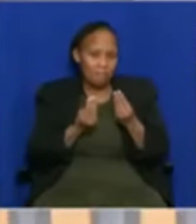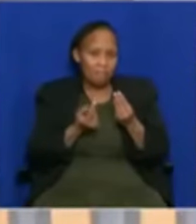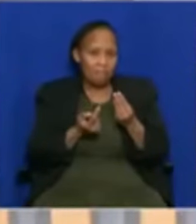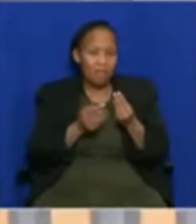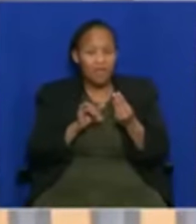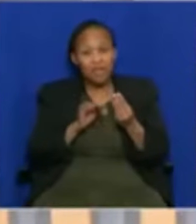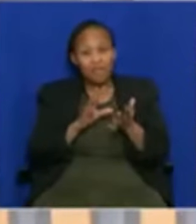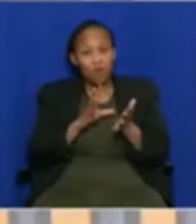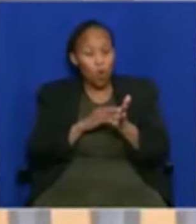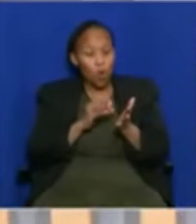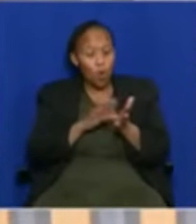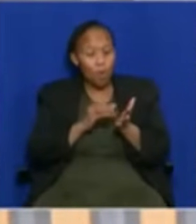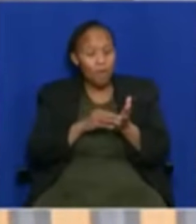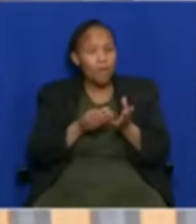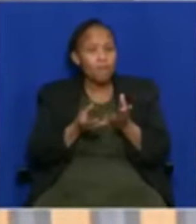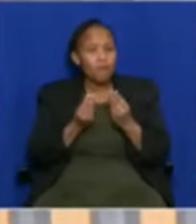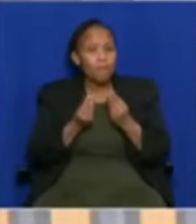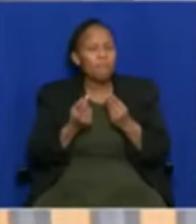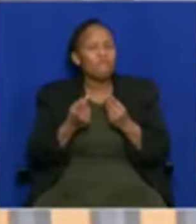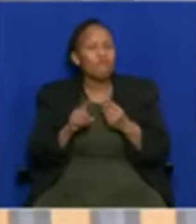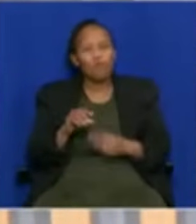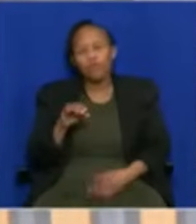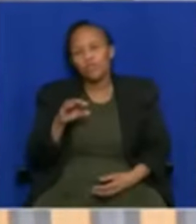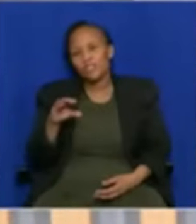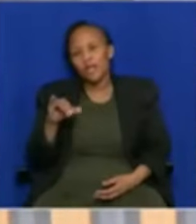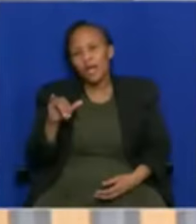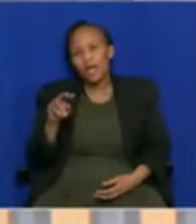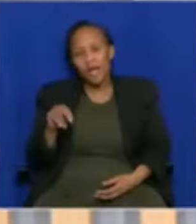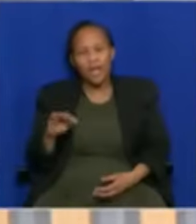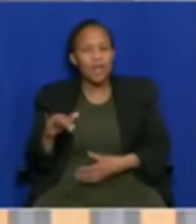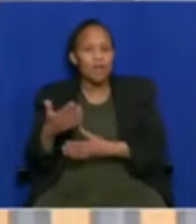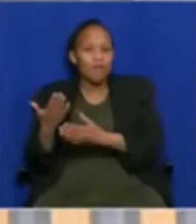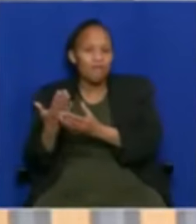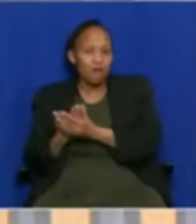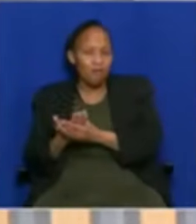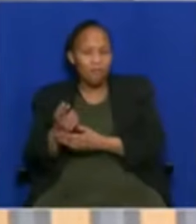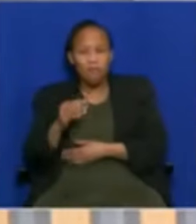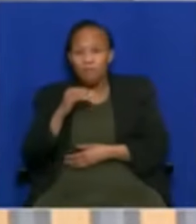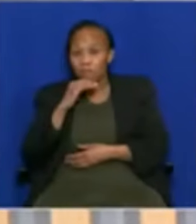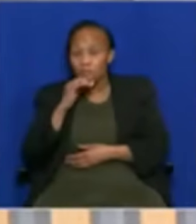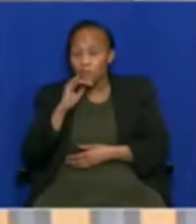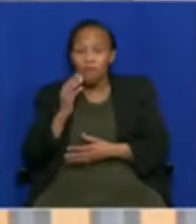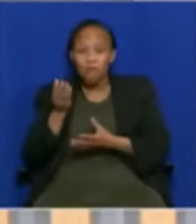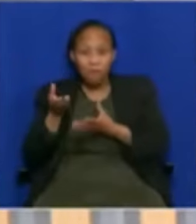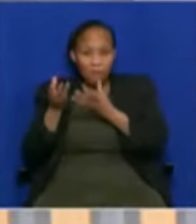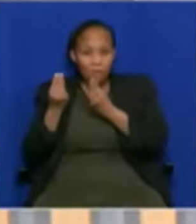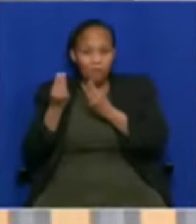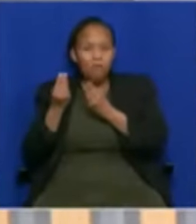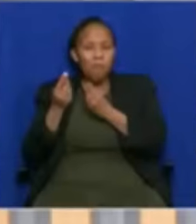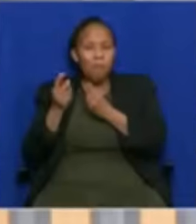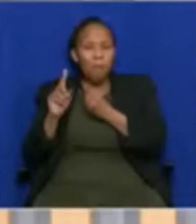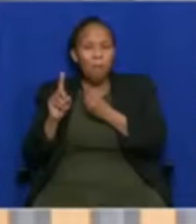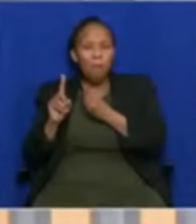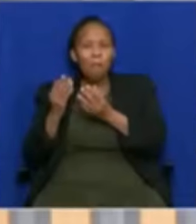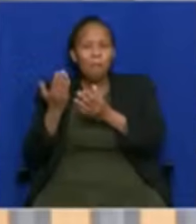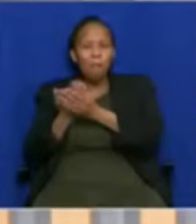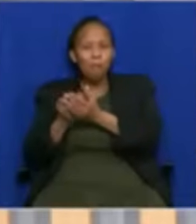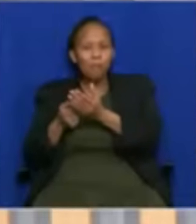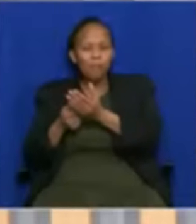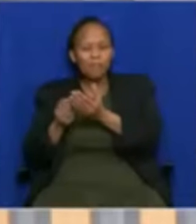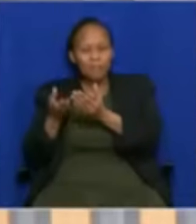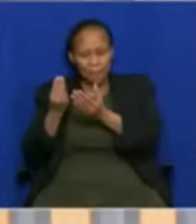that CIN file, we should find in it the allegation, the